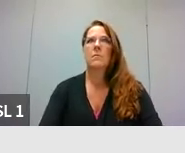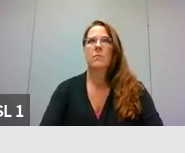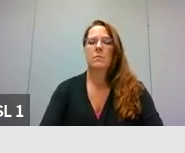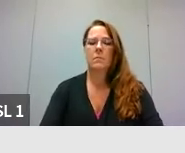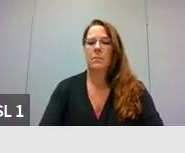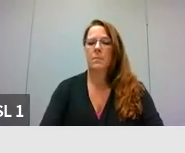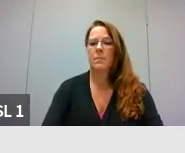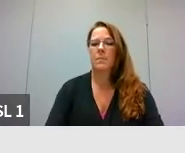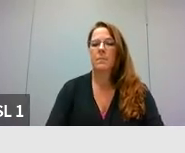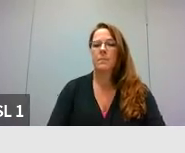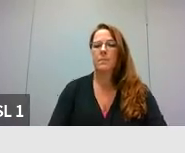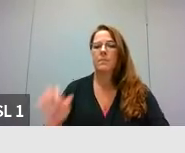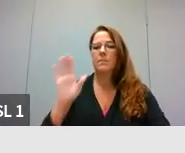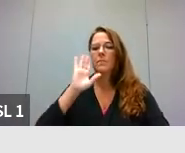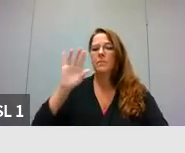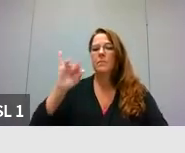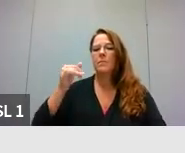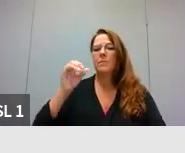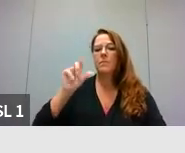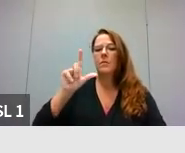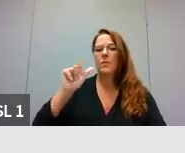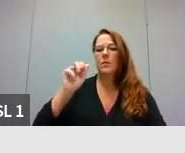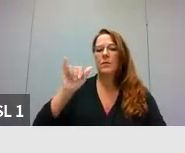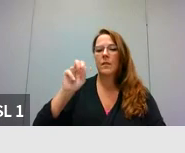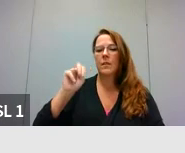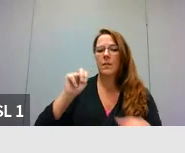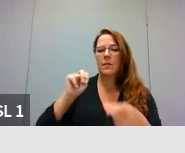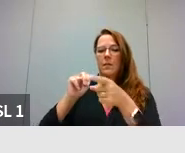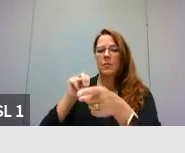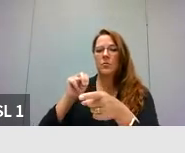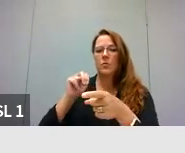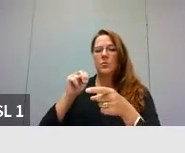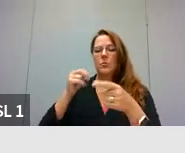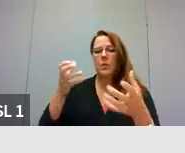Cam's with us too. Yeah, I got Cam.